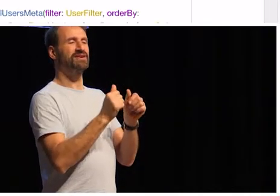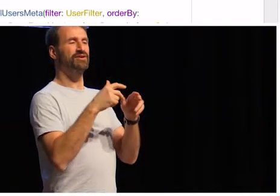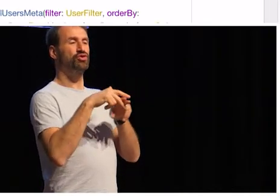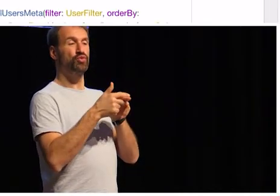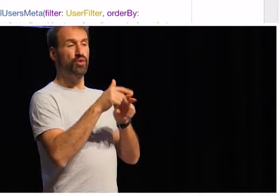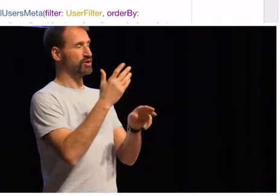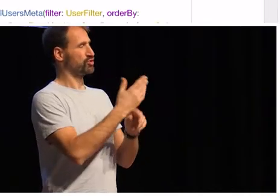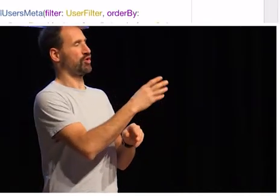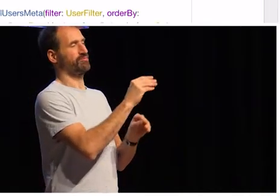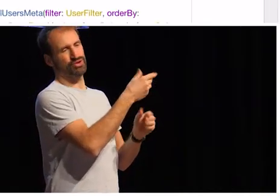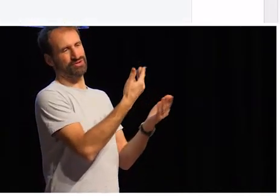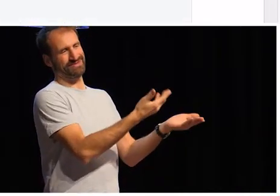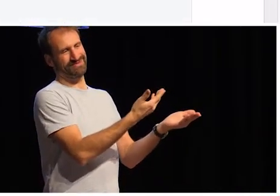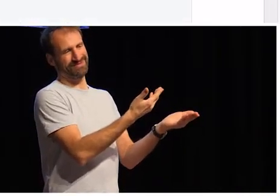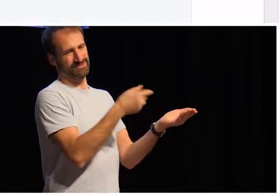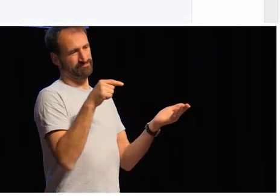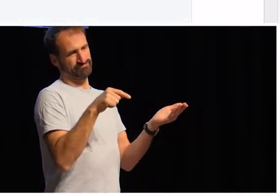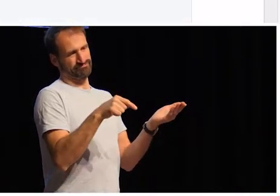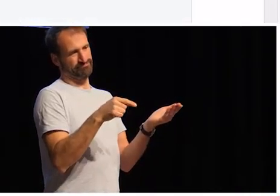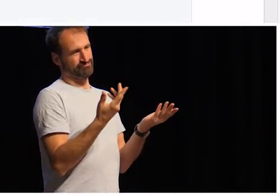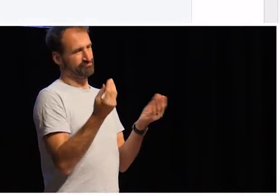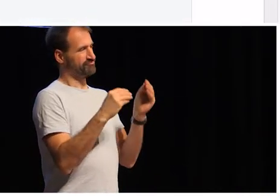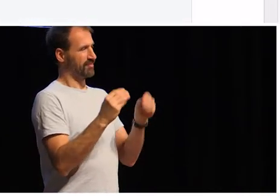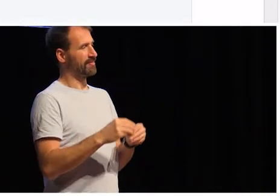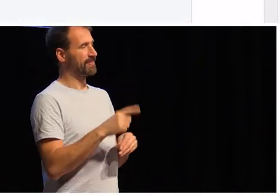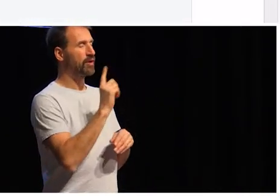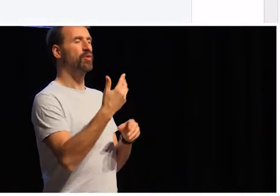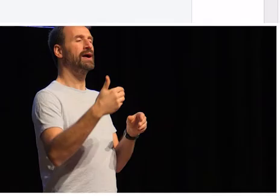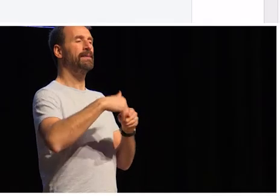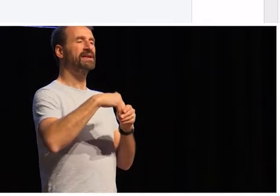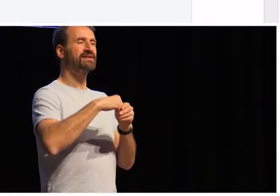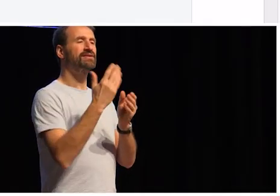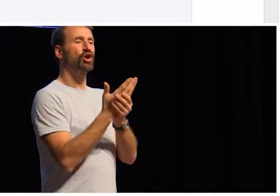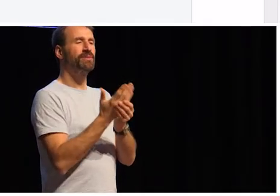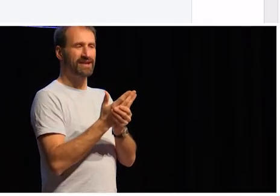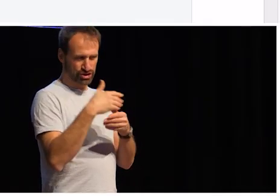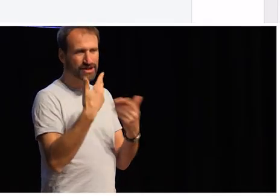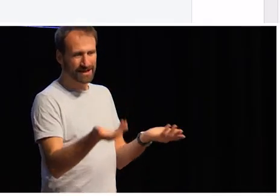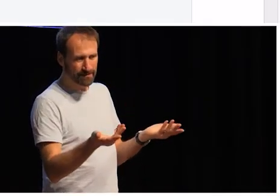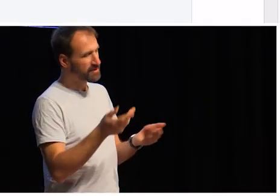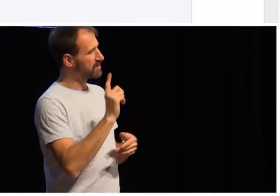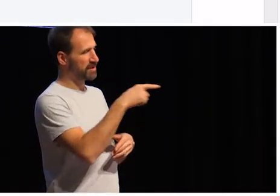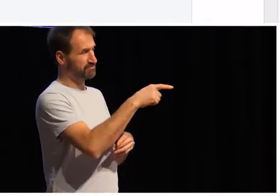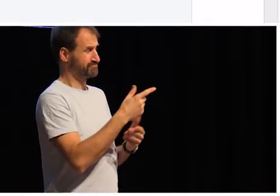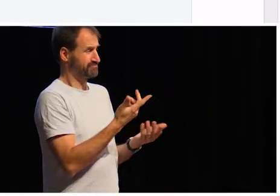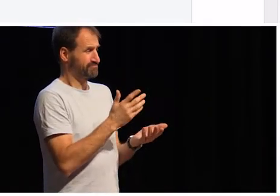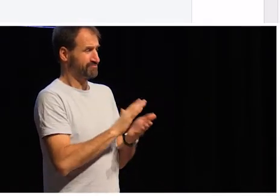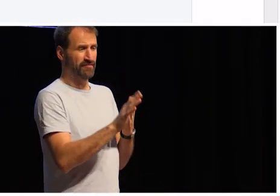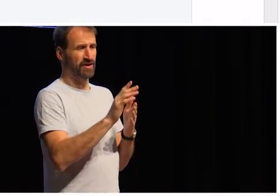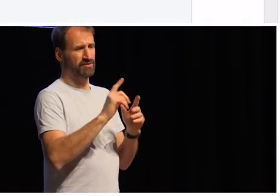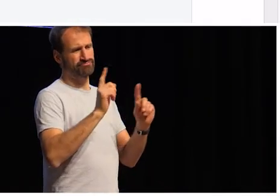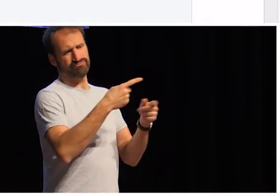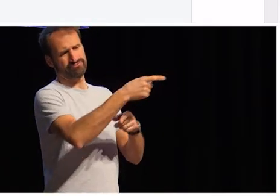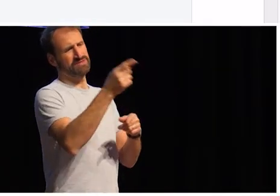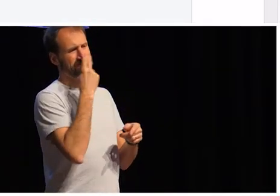embedded documentation but we don't use it and just start this to hurry up and you see our first data